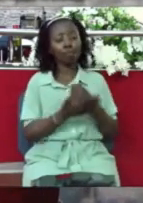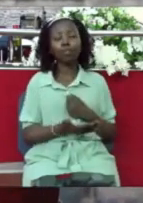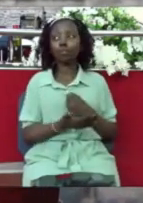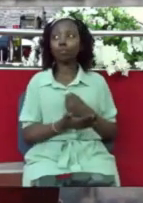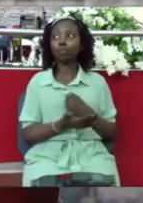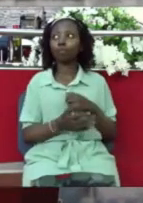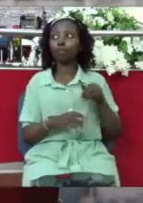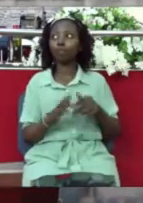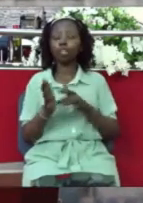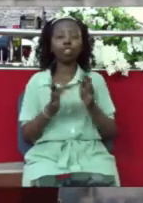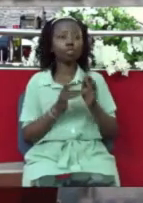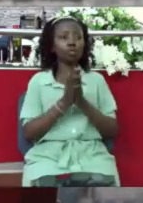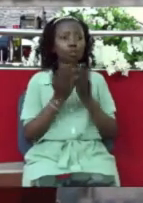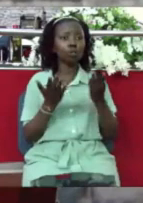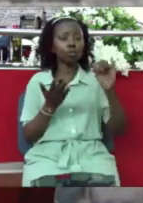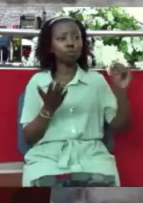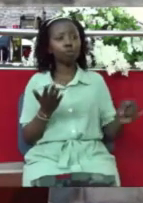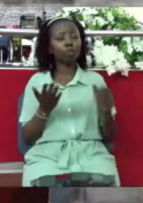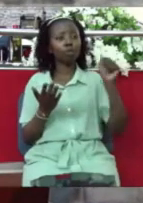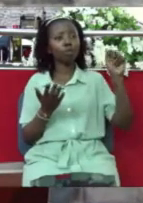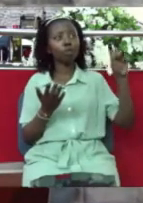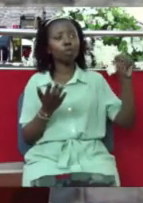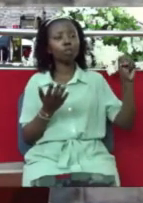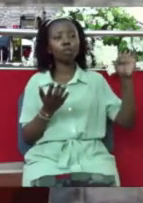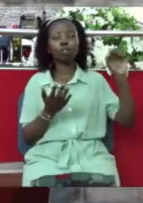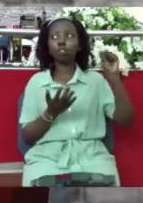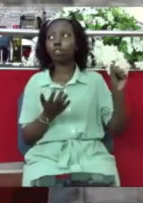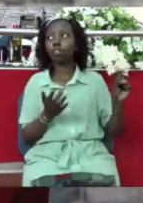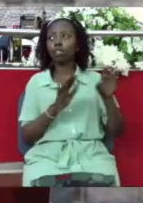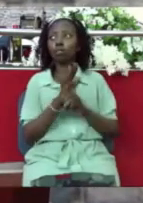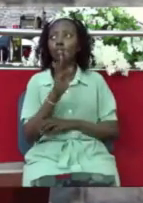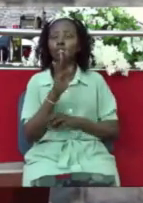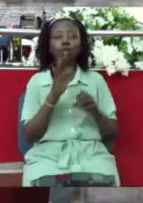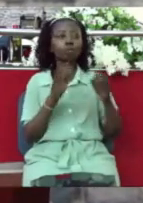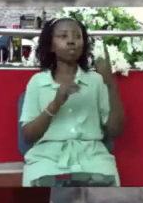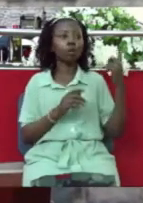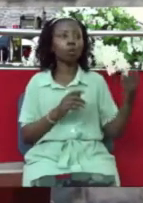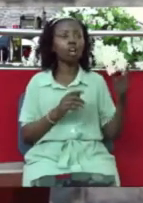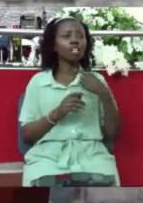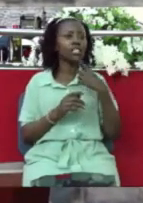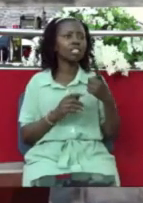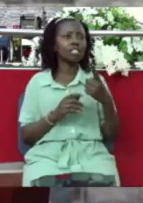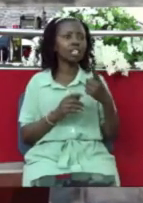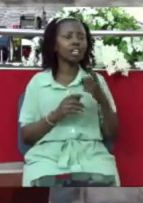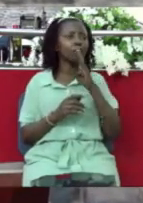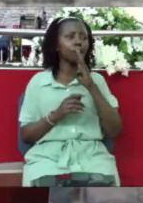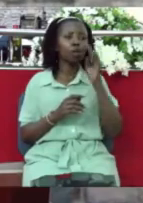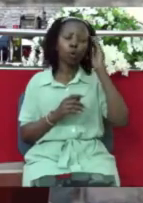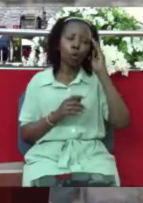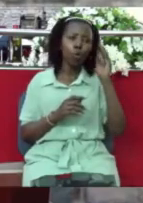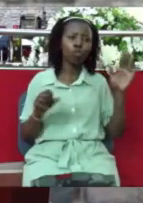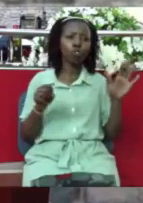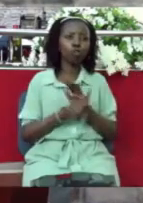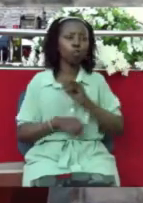In the book of James chapter 1 verse 2 and 4, consider it pure joy,